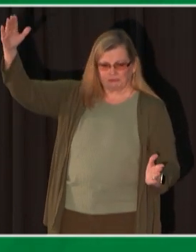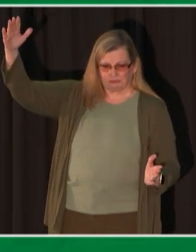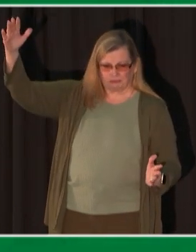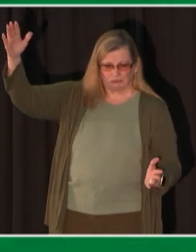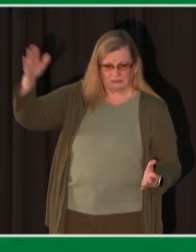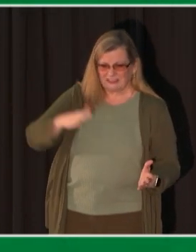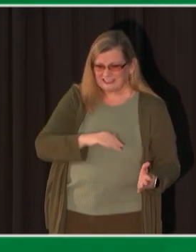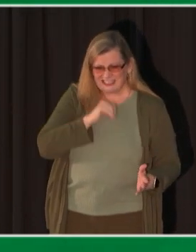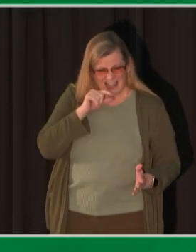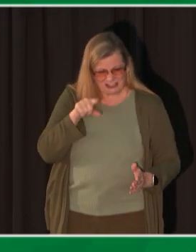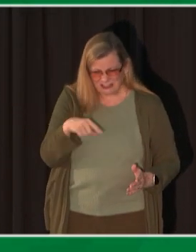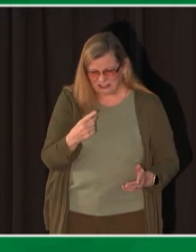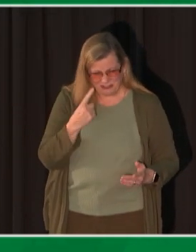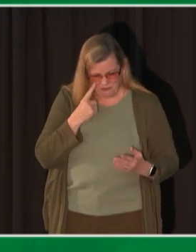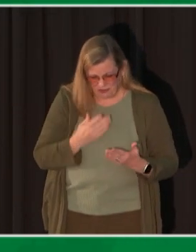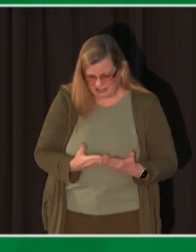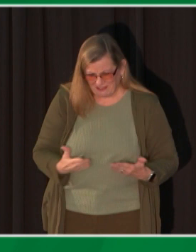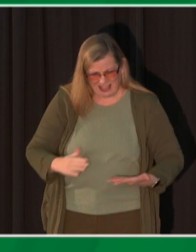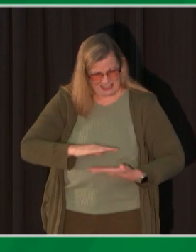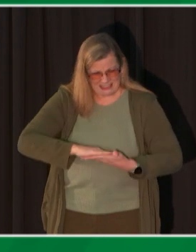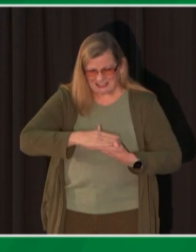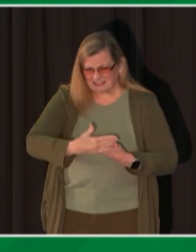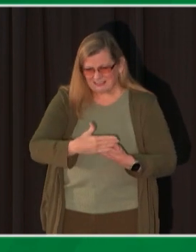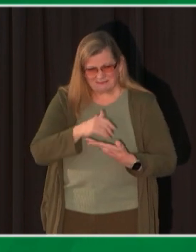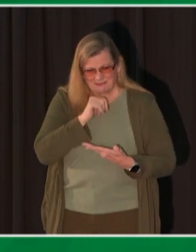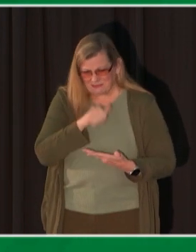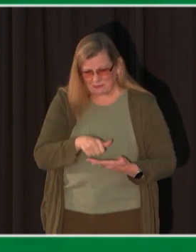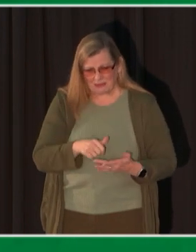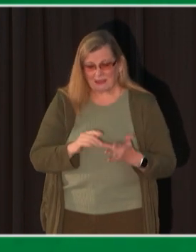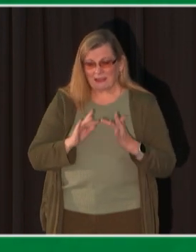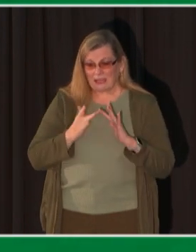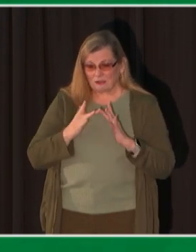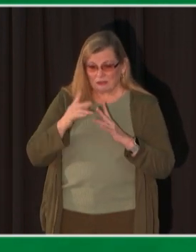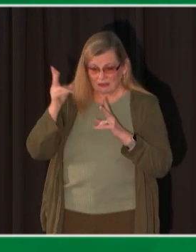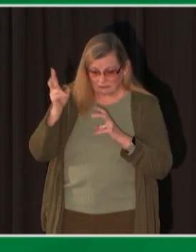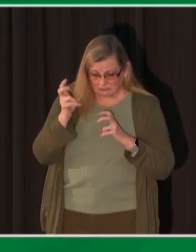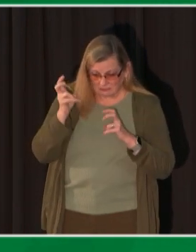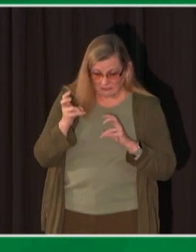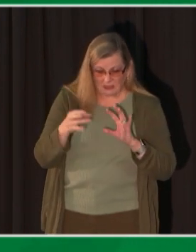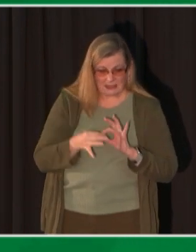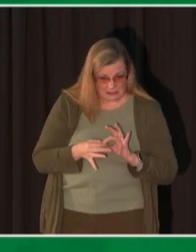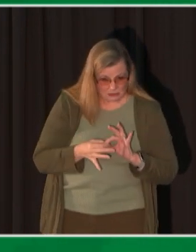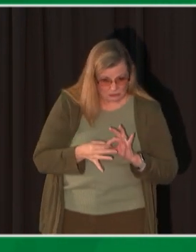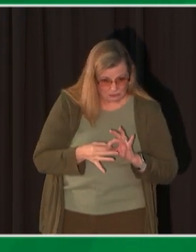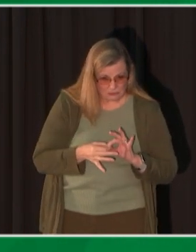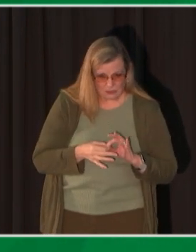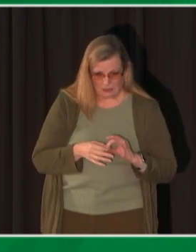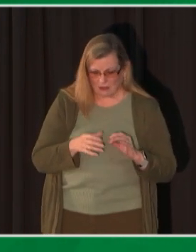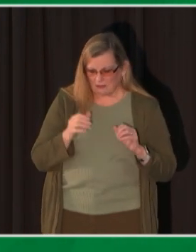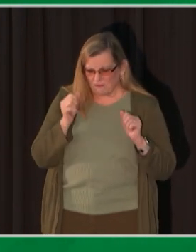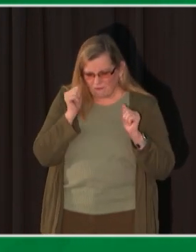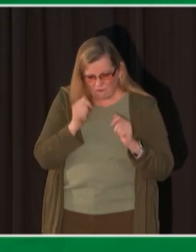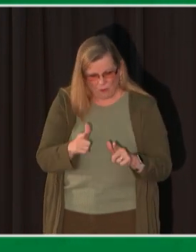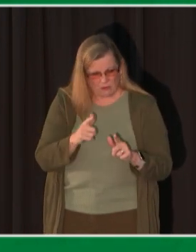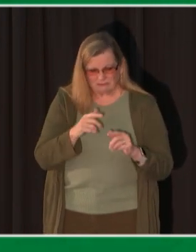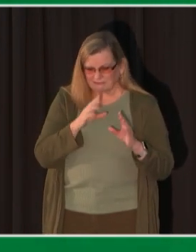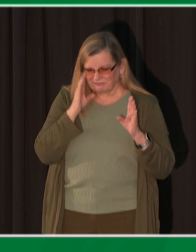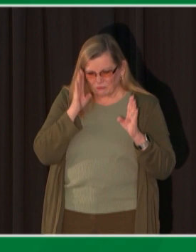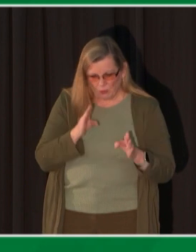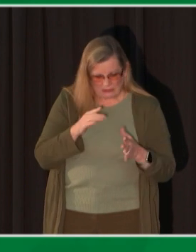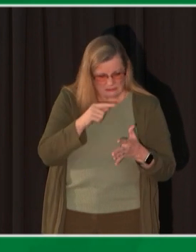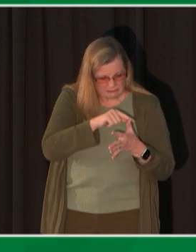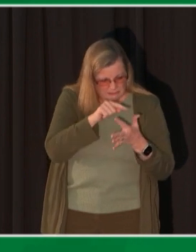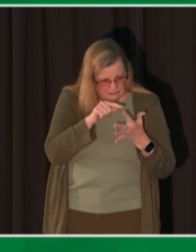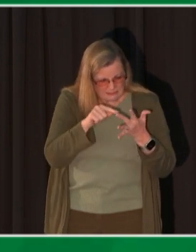but the internet connection that, of course, make them come alive. We are grateful to the DC